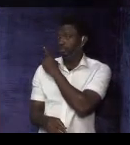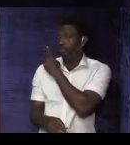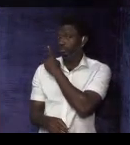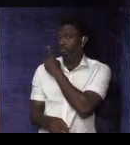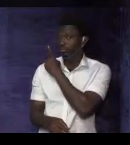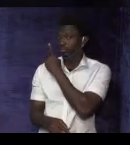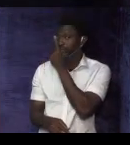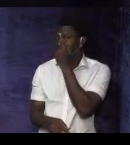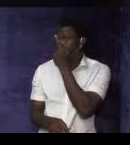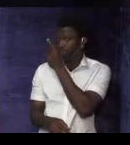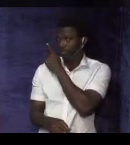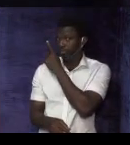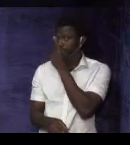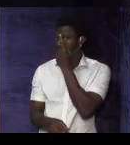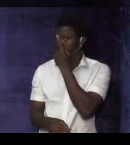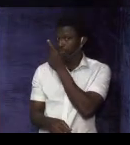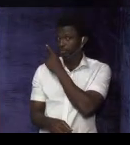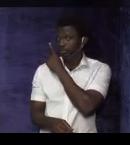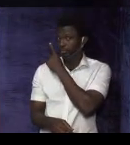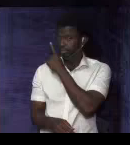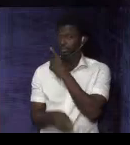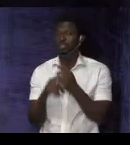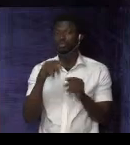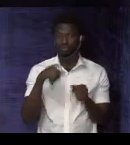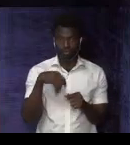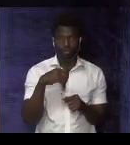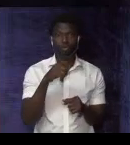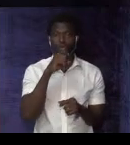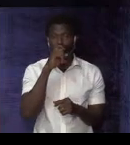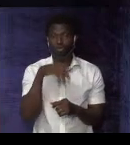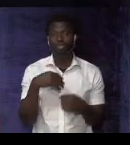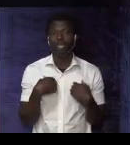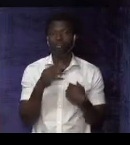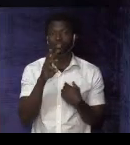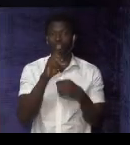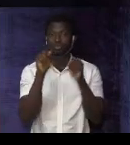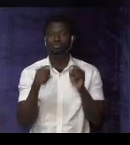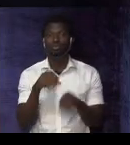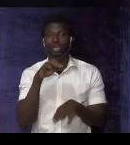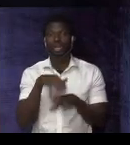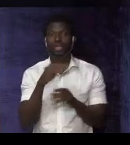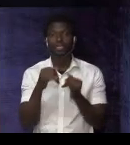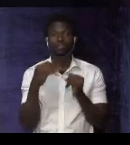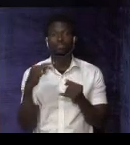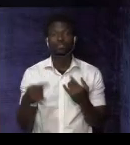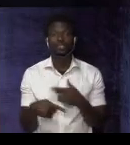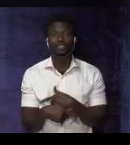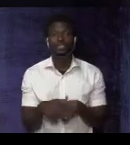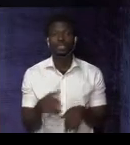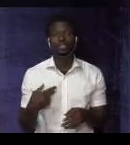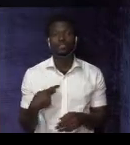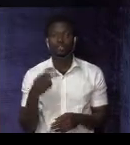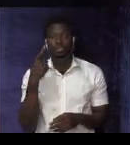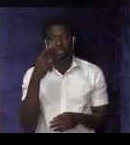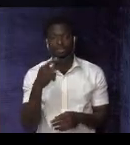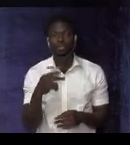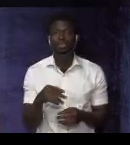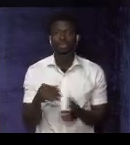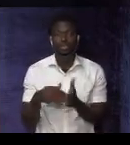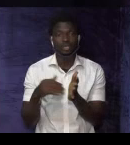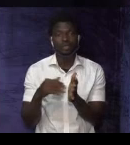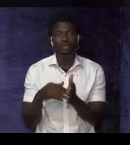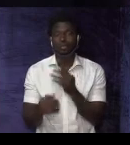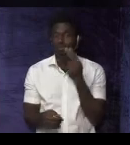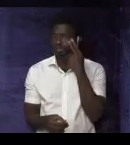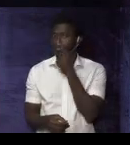But you must have 6 squares at the end of the day. So let's see whether this one, if we open up the cube in another way, we'll end up with something like